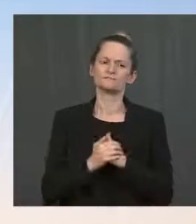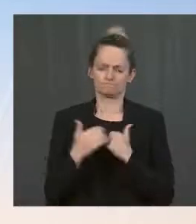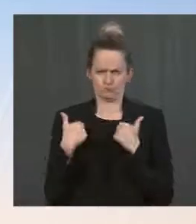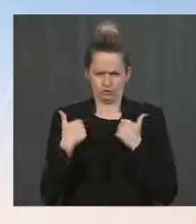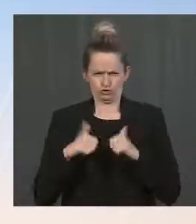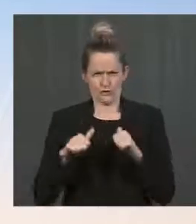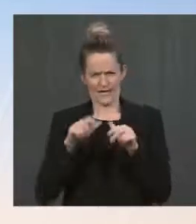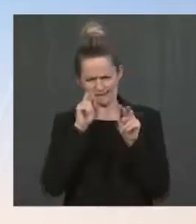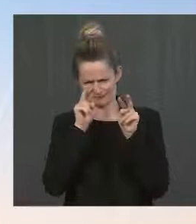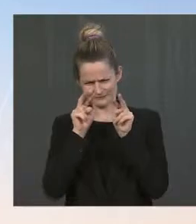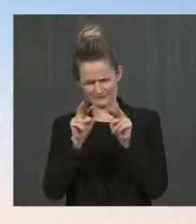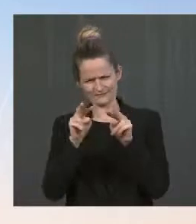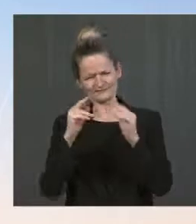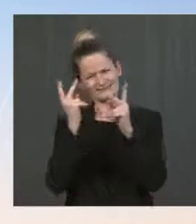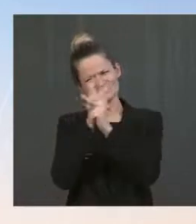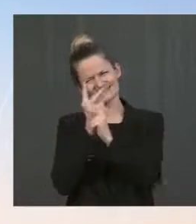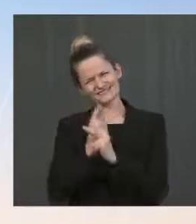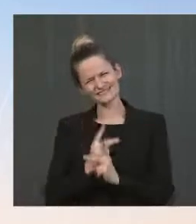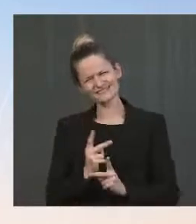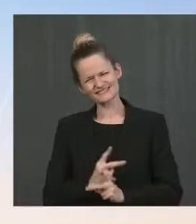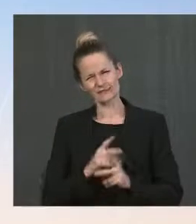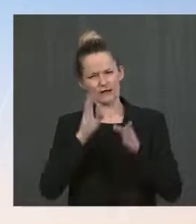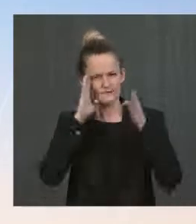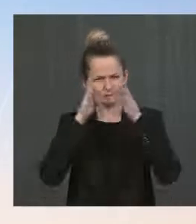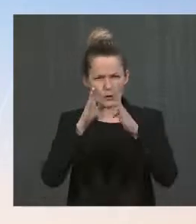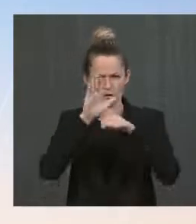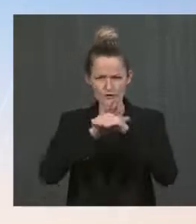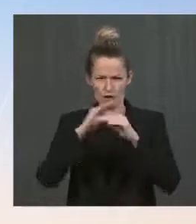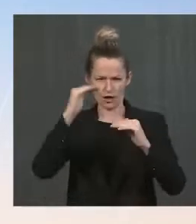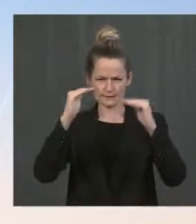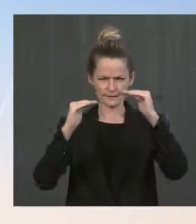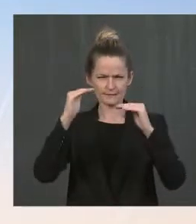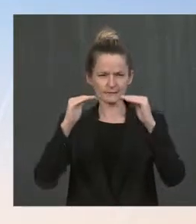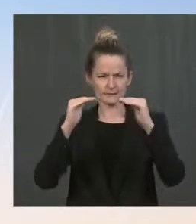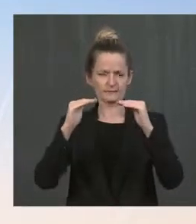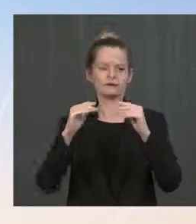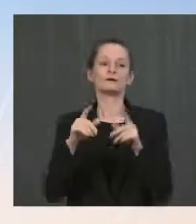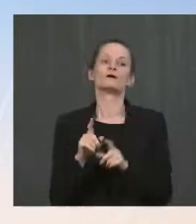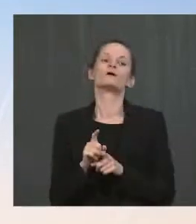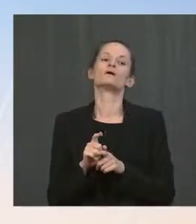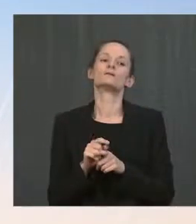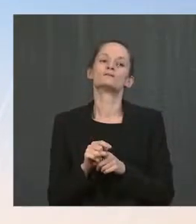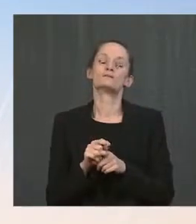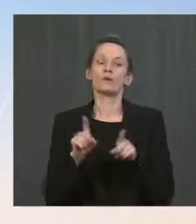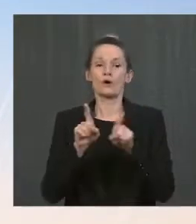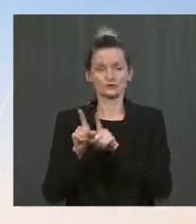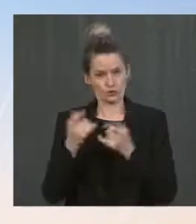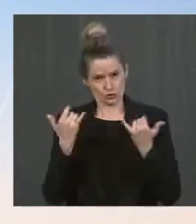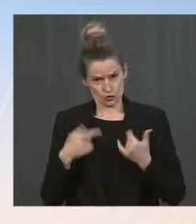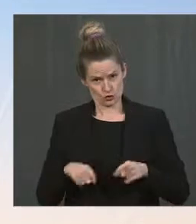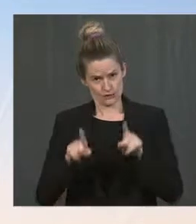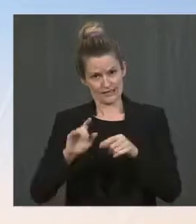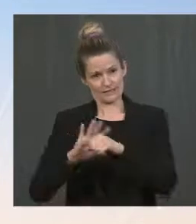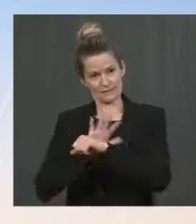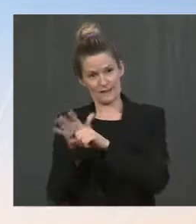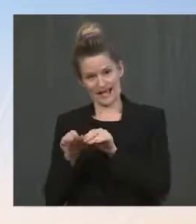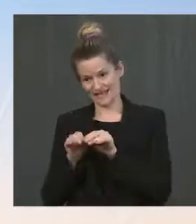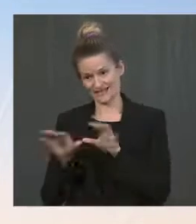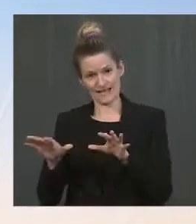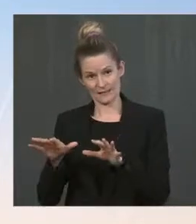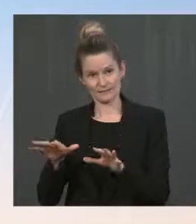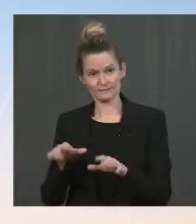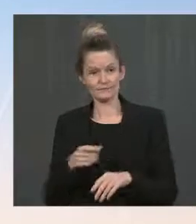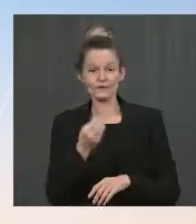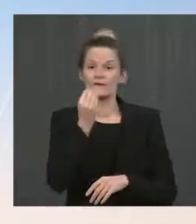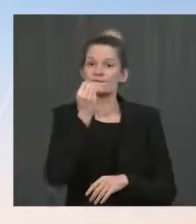concentration, and we've learned during the pandemic that this is also a resiliency issue. When there was a major disruption in processing